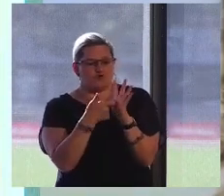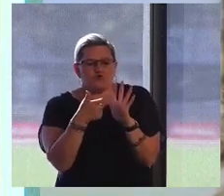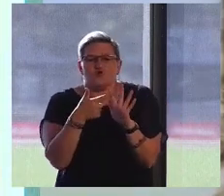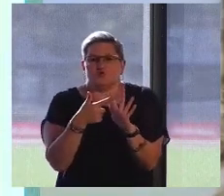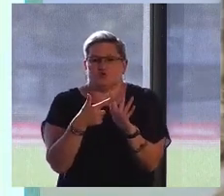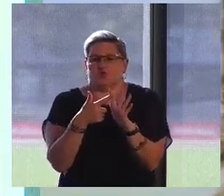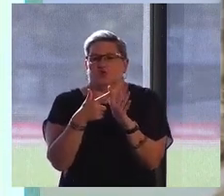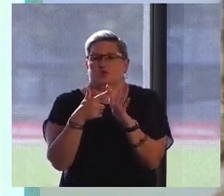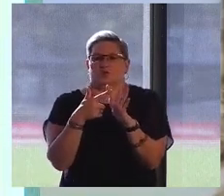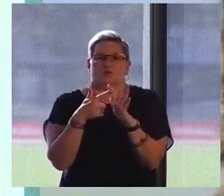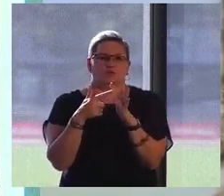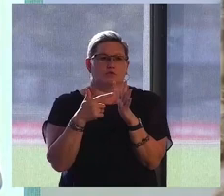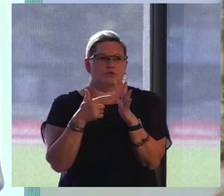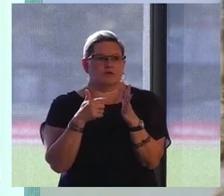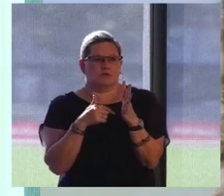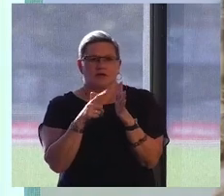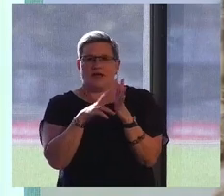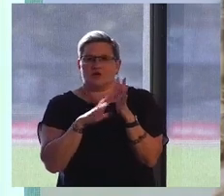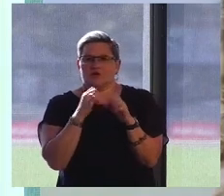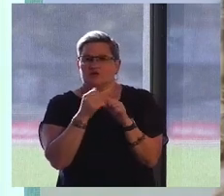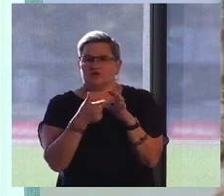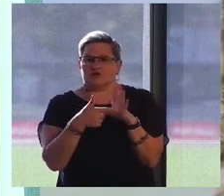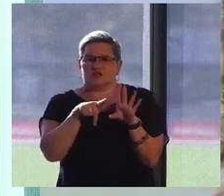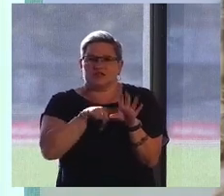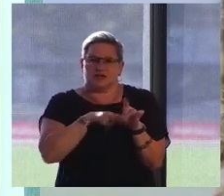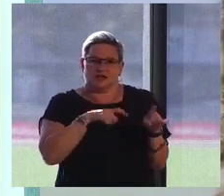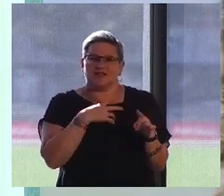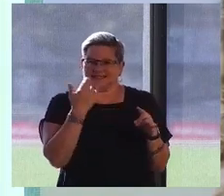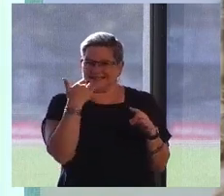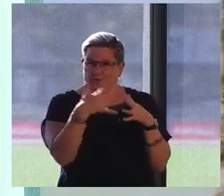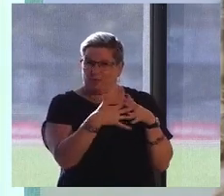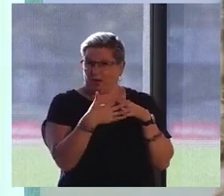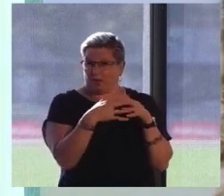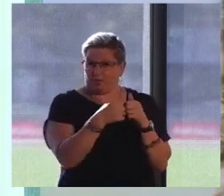recently out of the States, and it was talking about